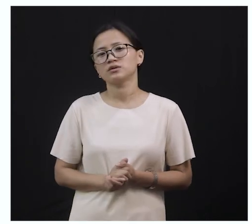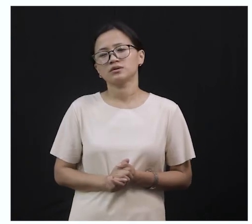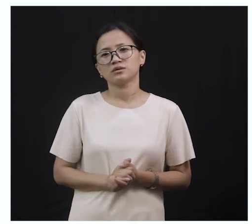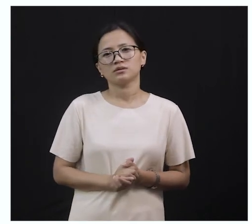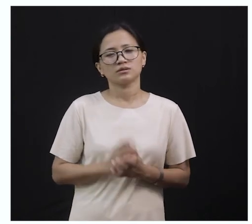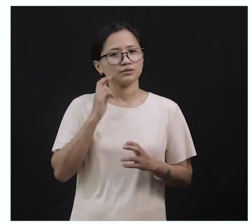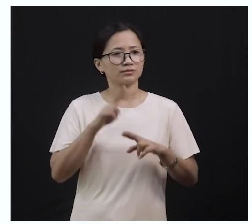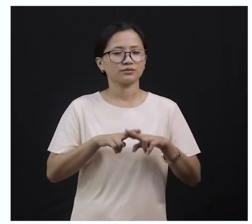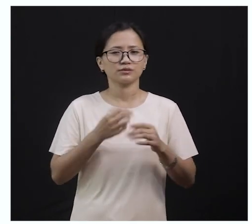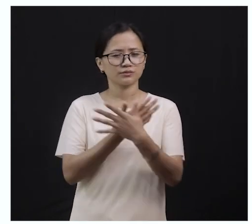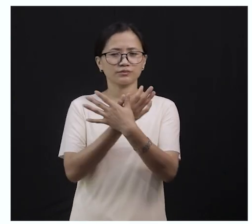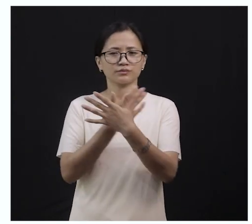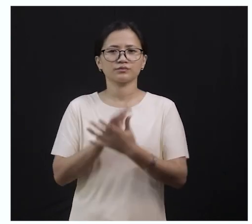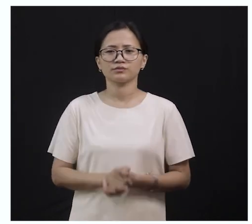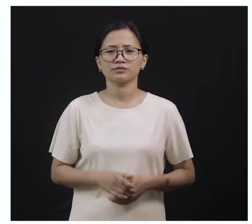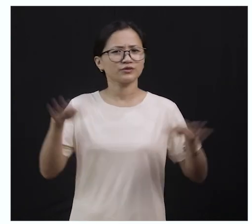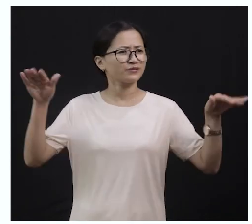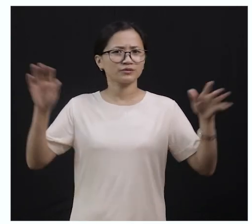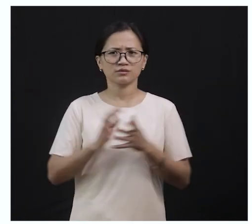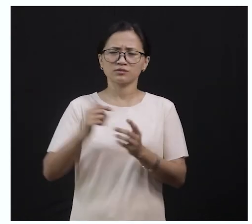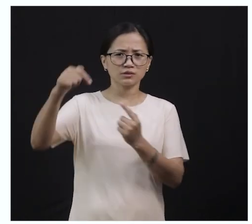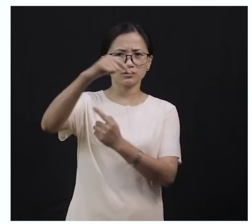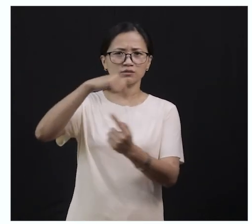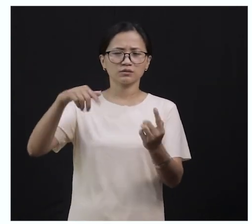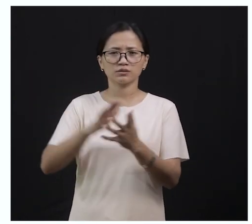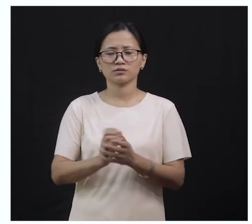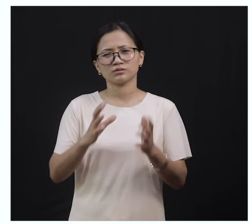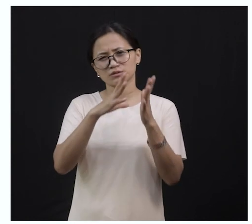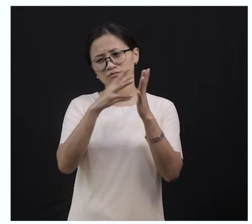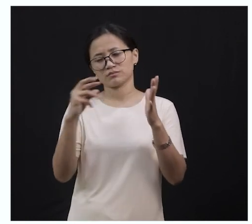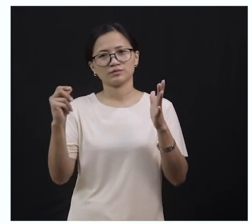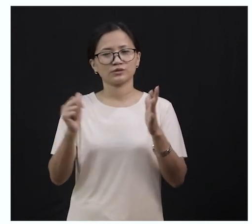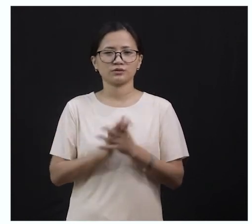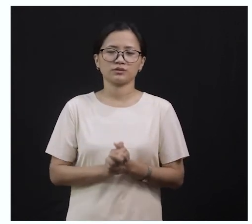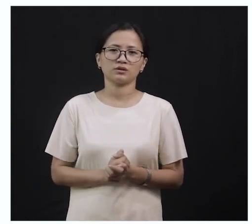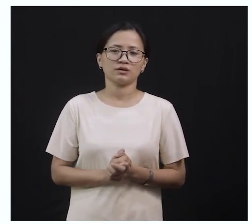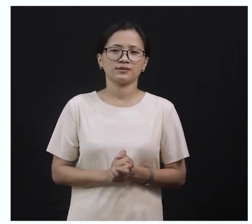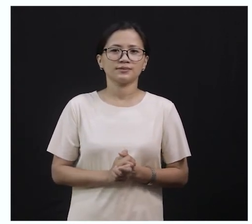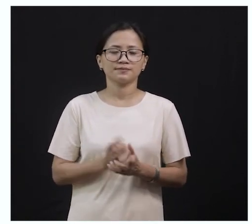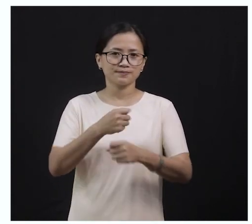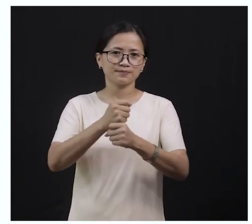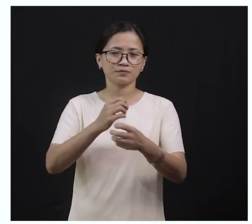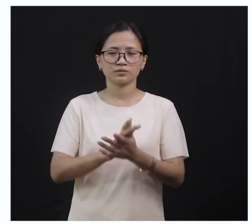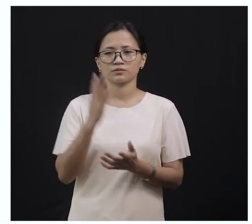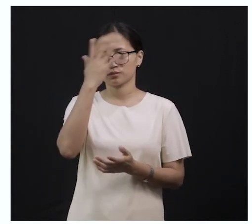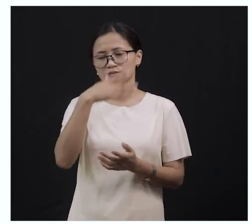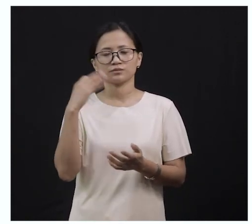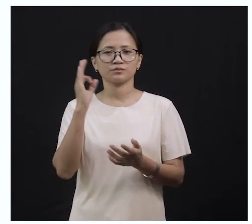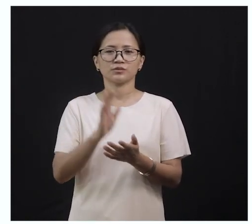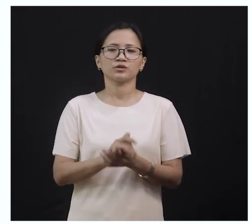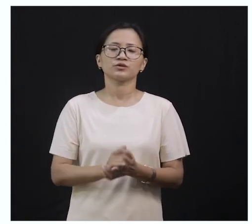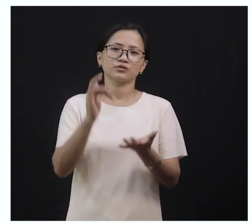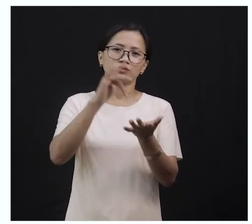no, but if there were no beautiful butterflies flying around, it will be so dry. So it makes the world a beautiful